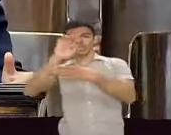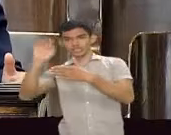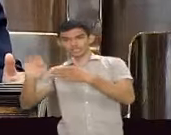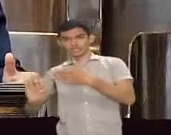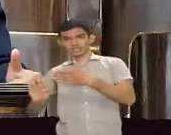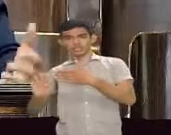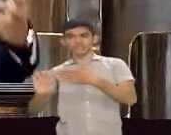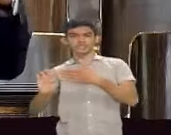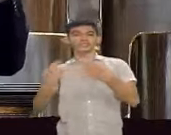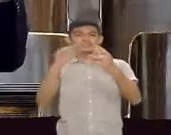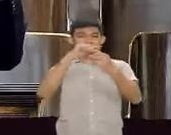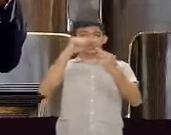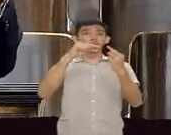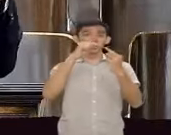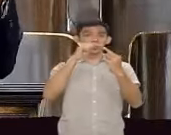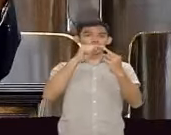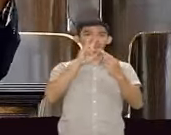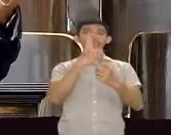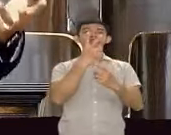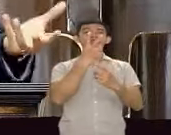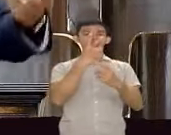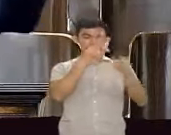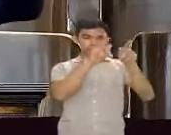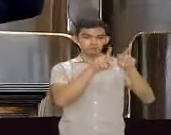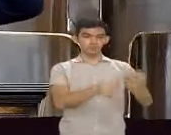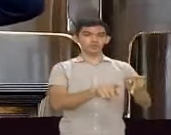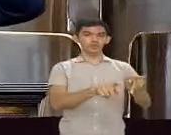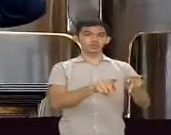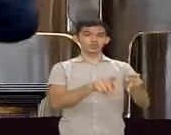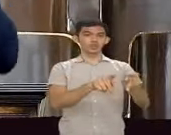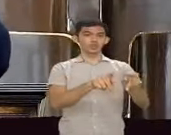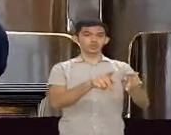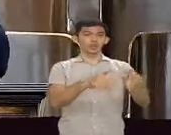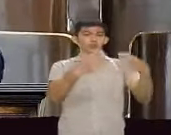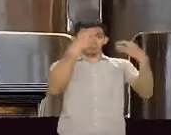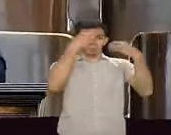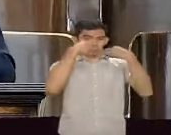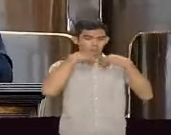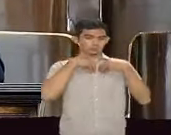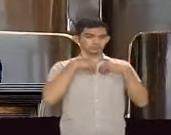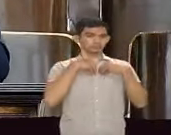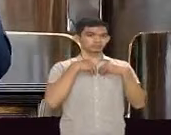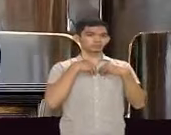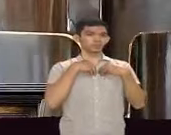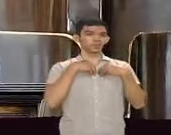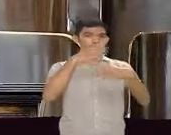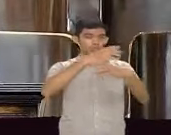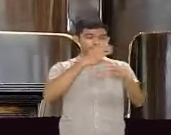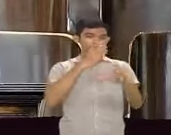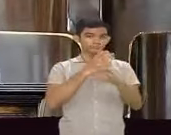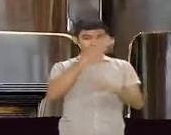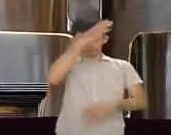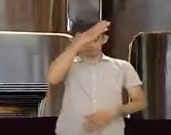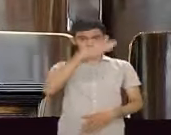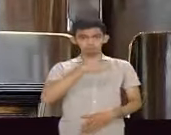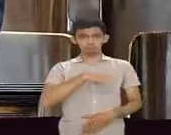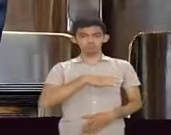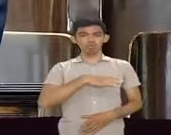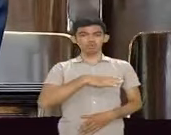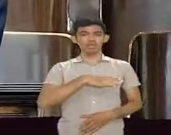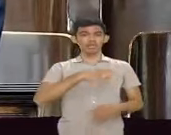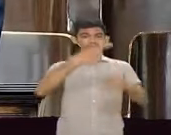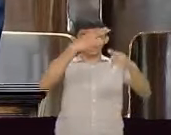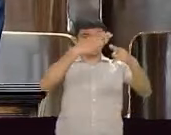end. But when the second person of the Trinity took upon him the form of man,